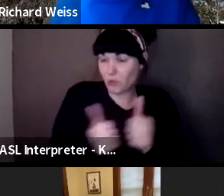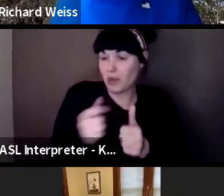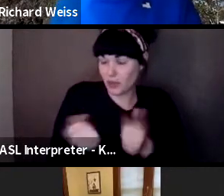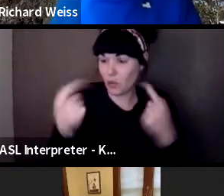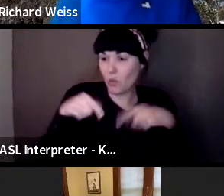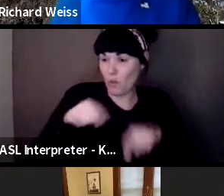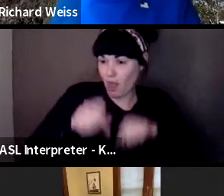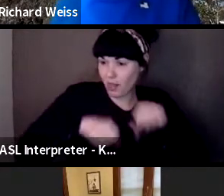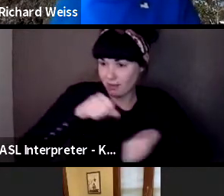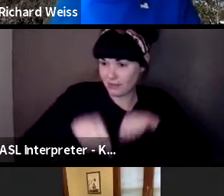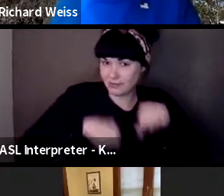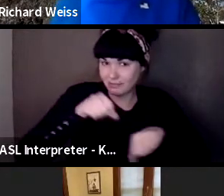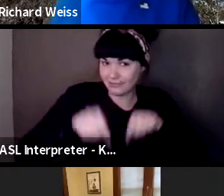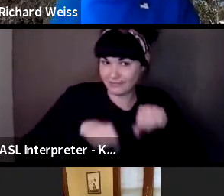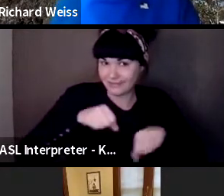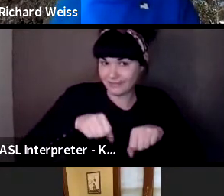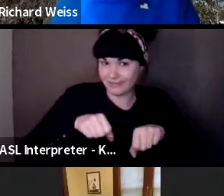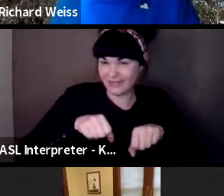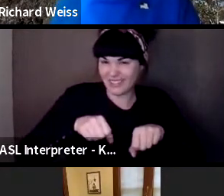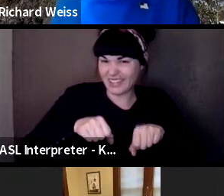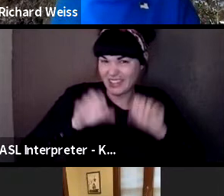Will that be a part of your luggage?